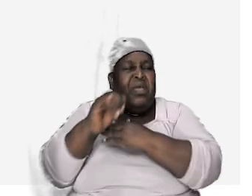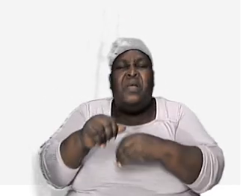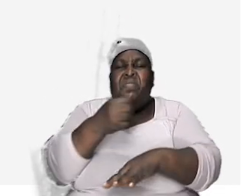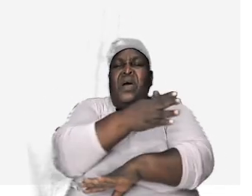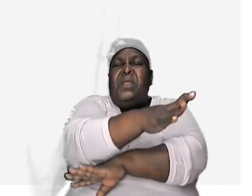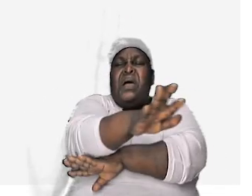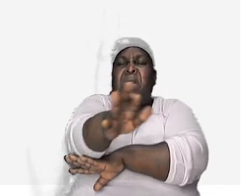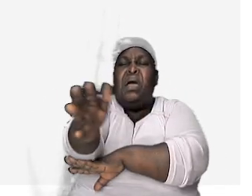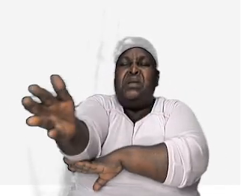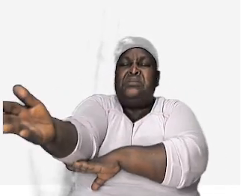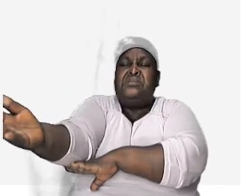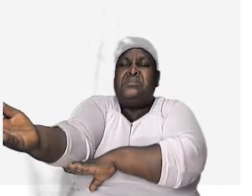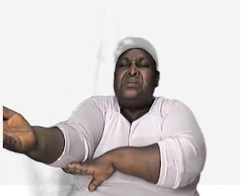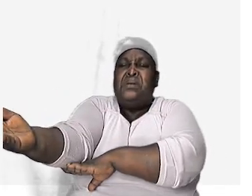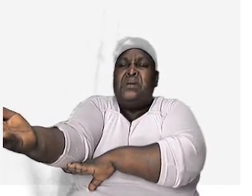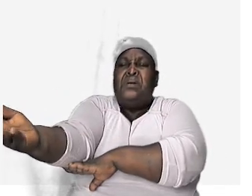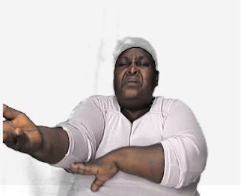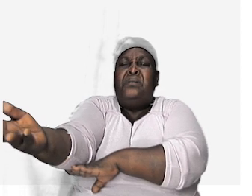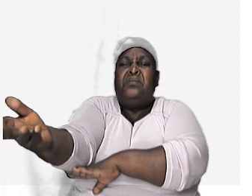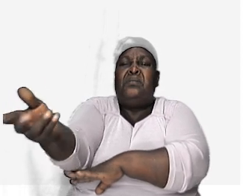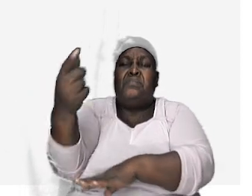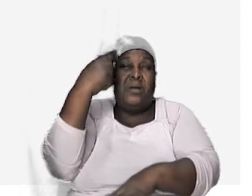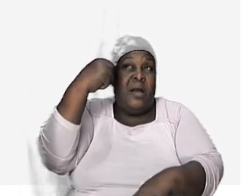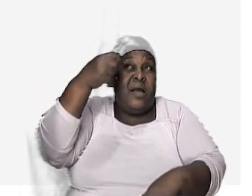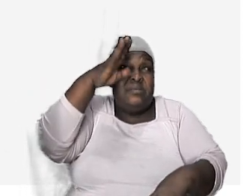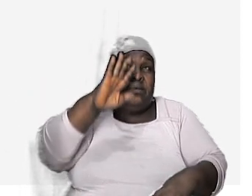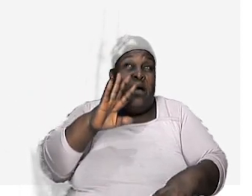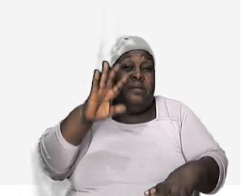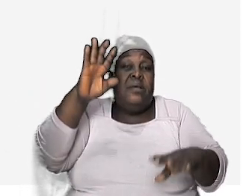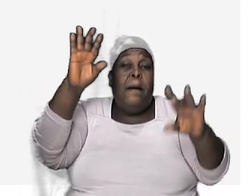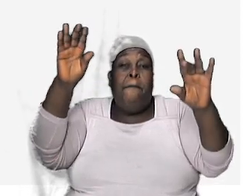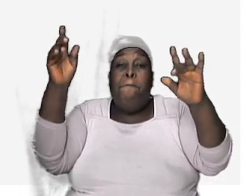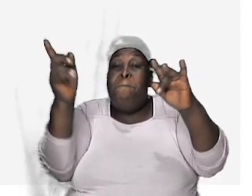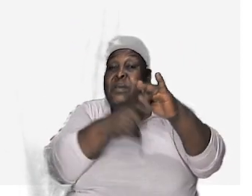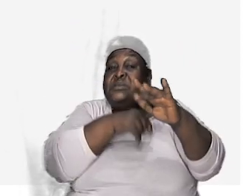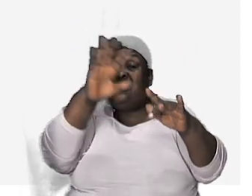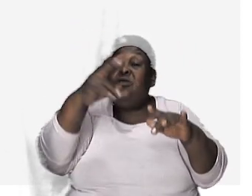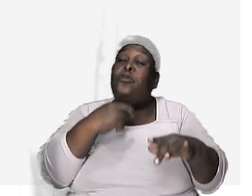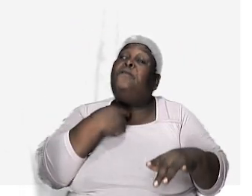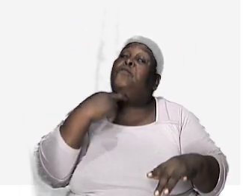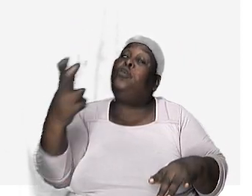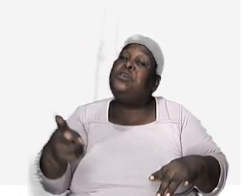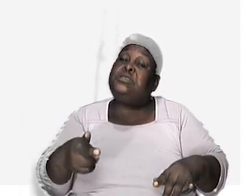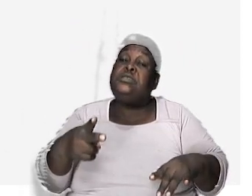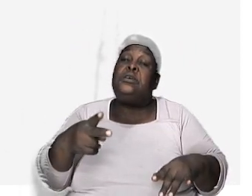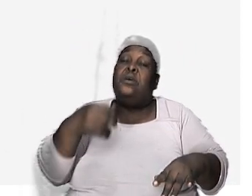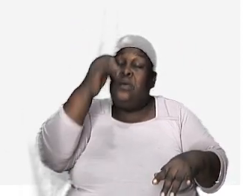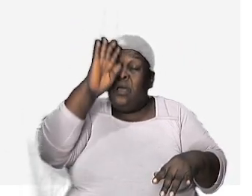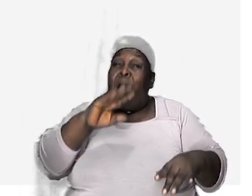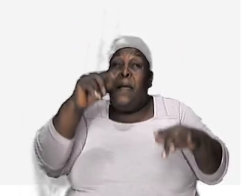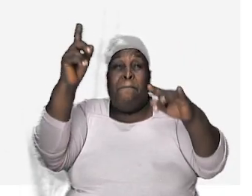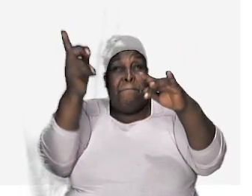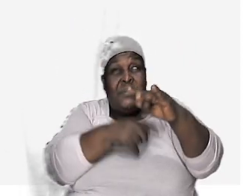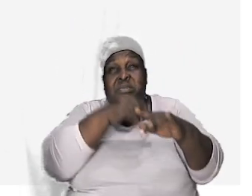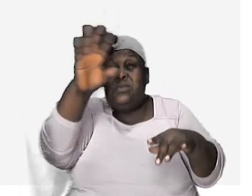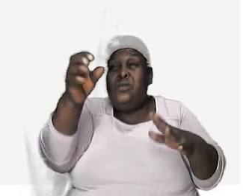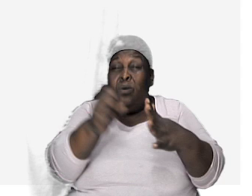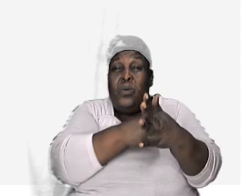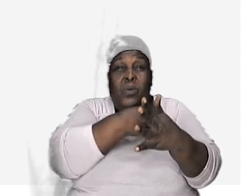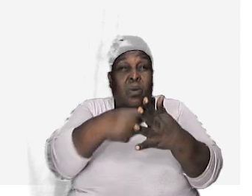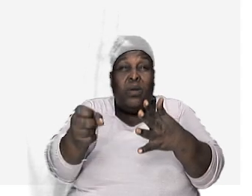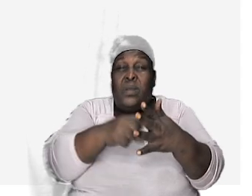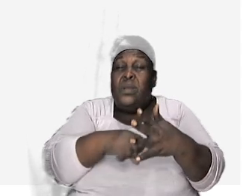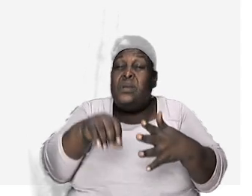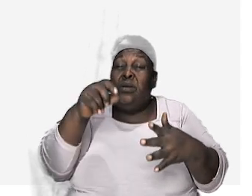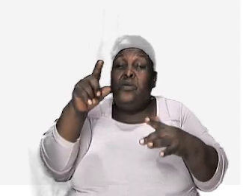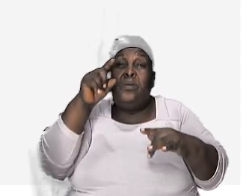are outstretched to you, because he is missing your voice. He is missing your song. He is missing that